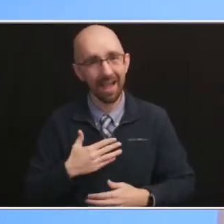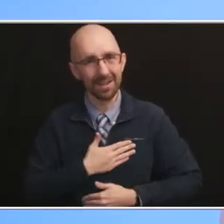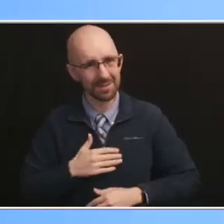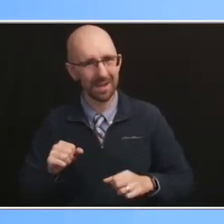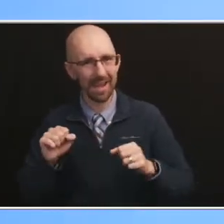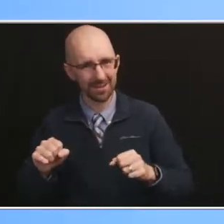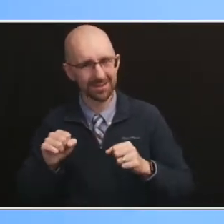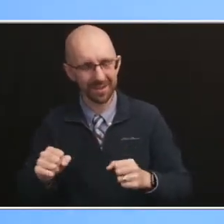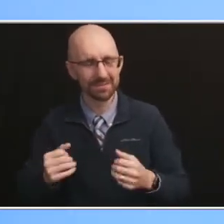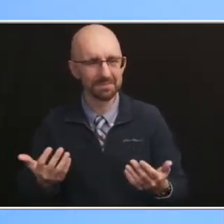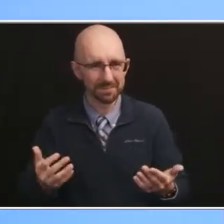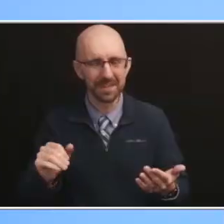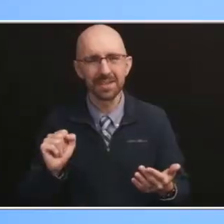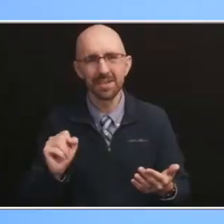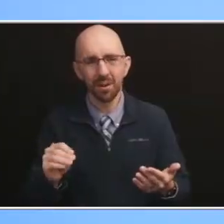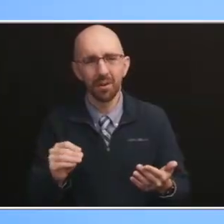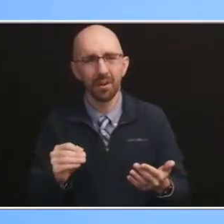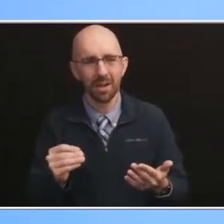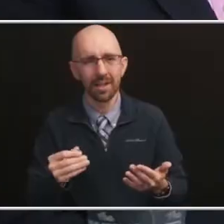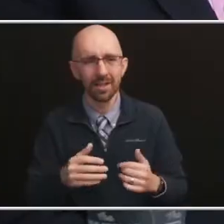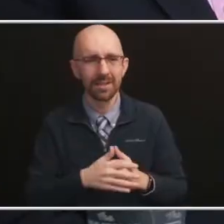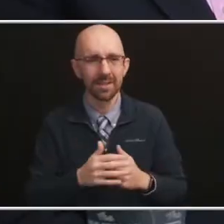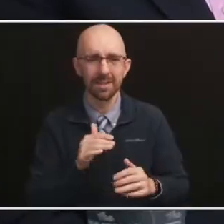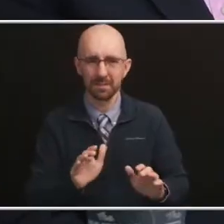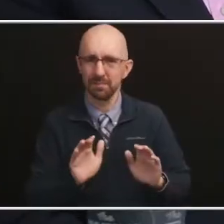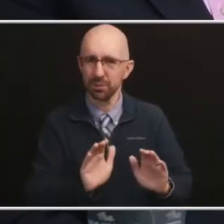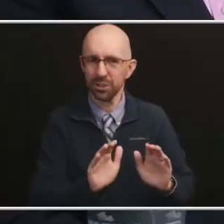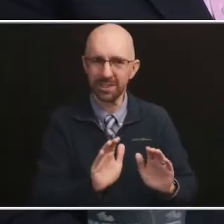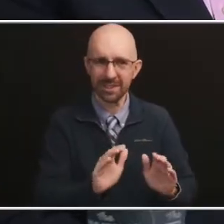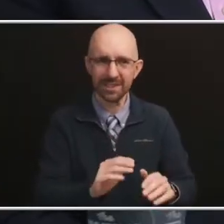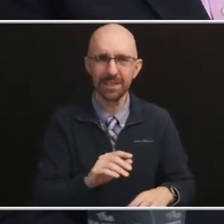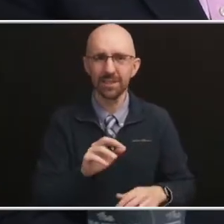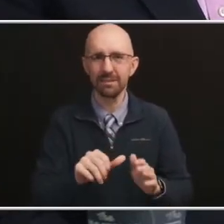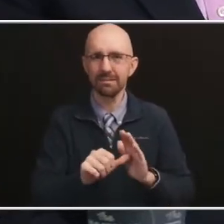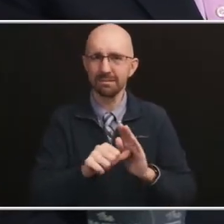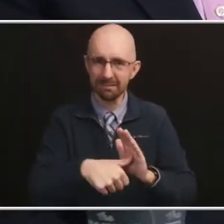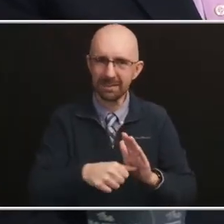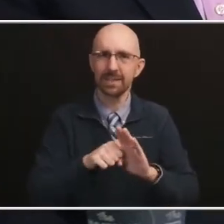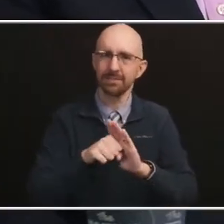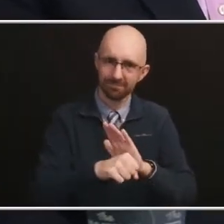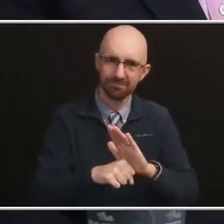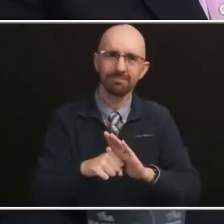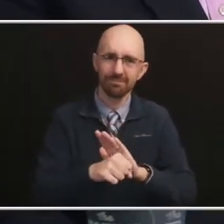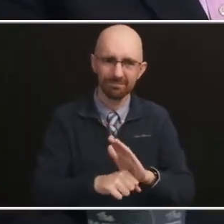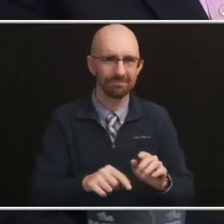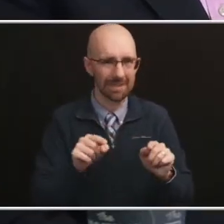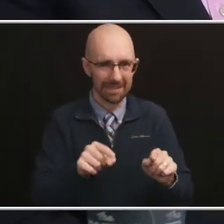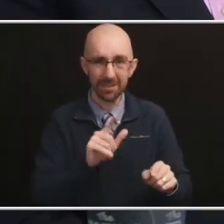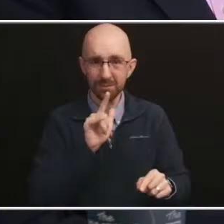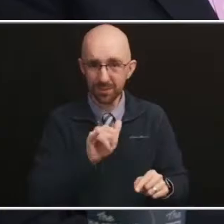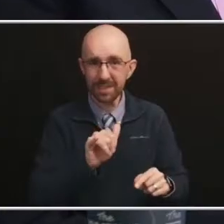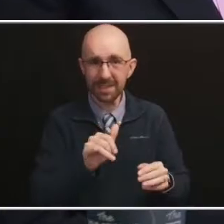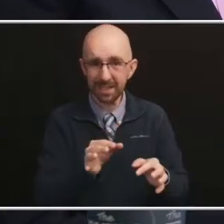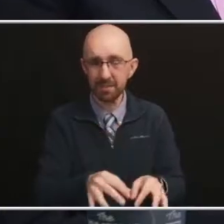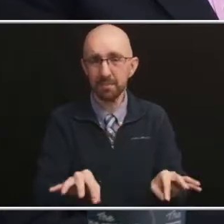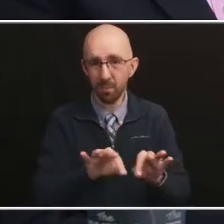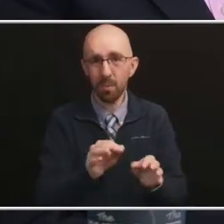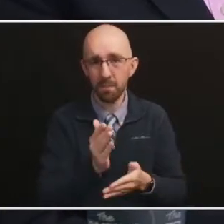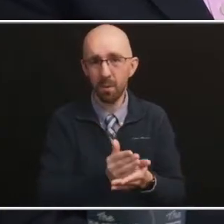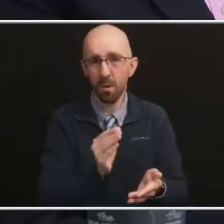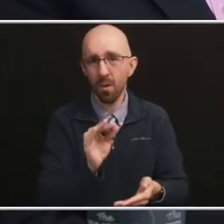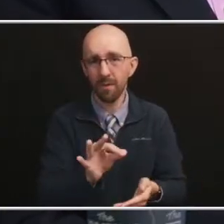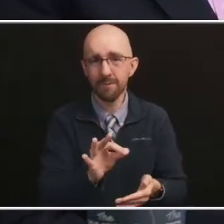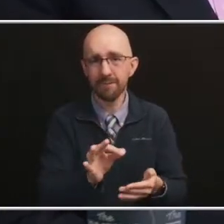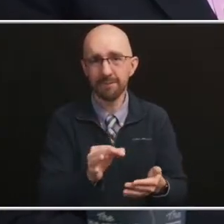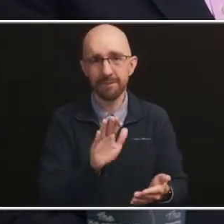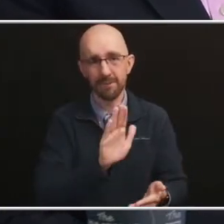so pushing him and reinforcing that this is really an important part of your